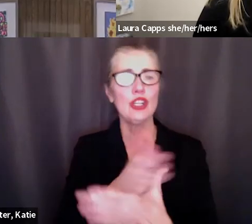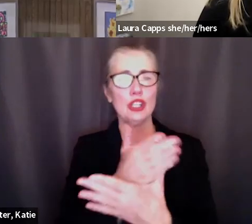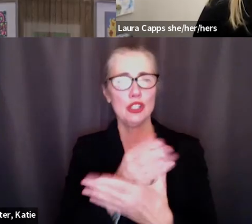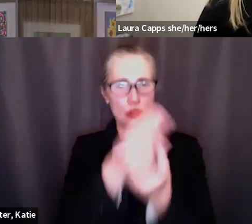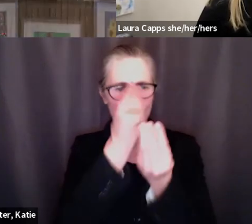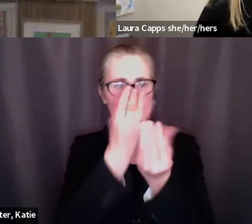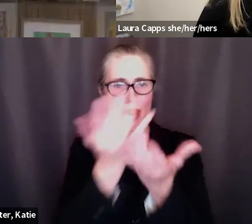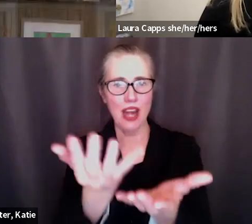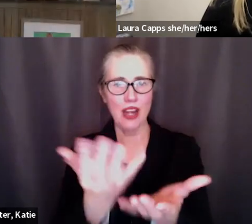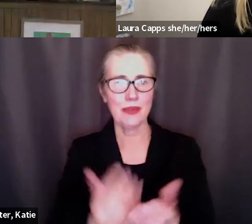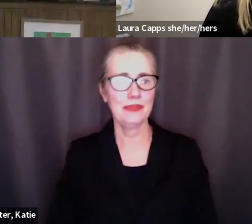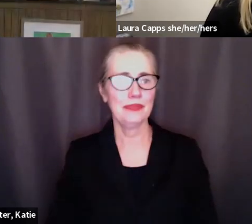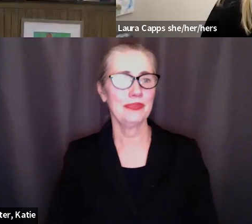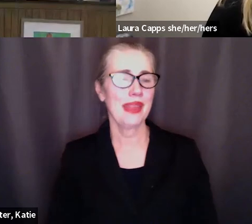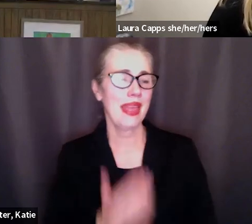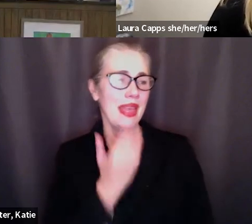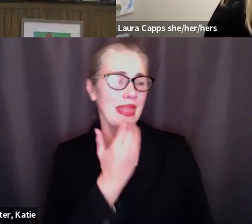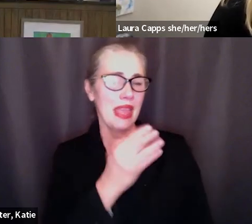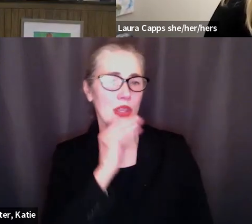milton